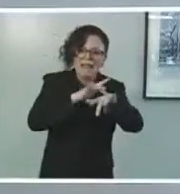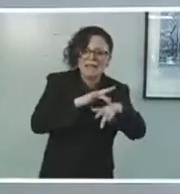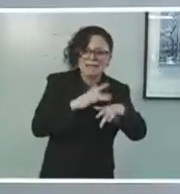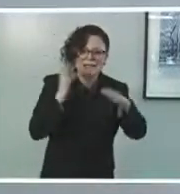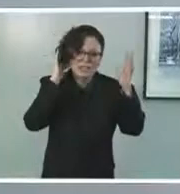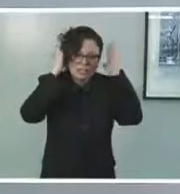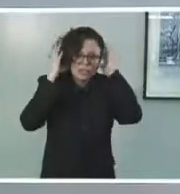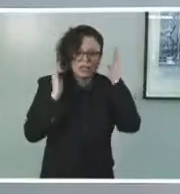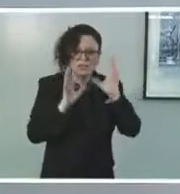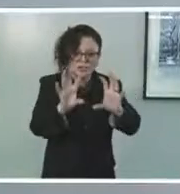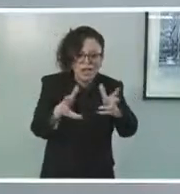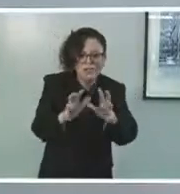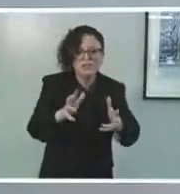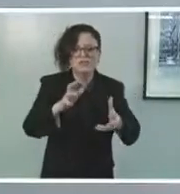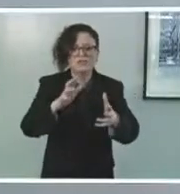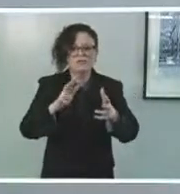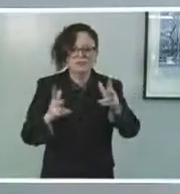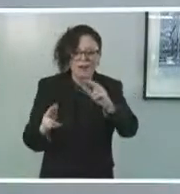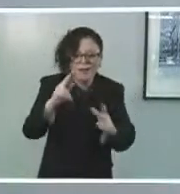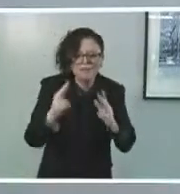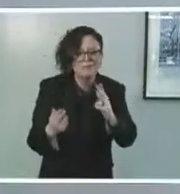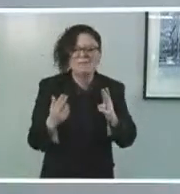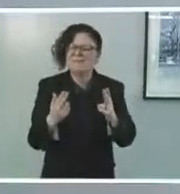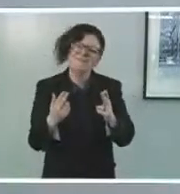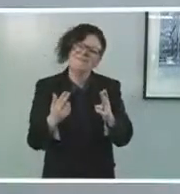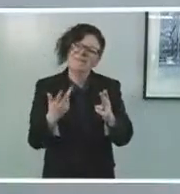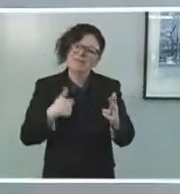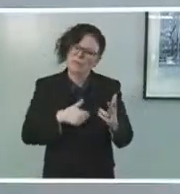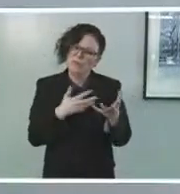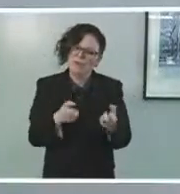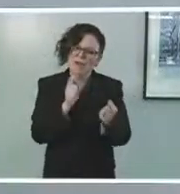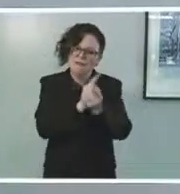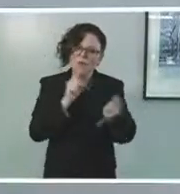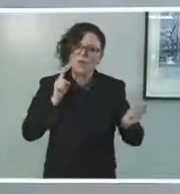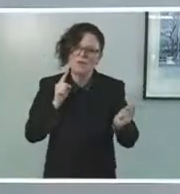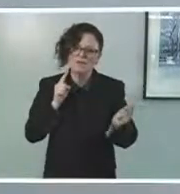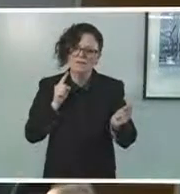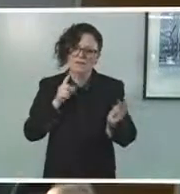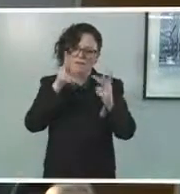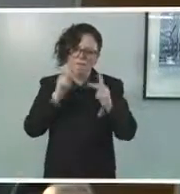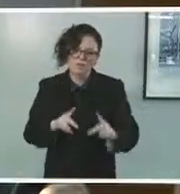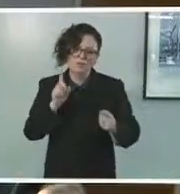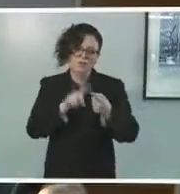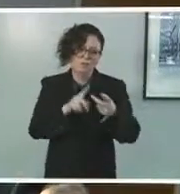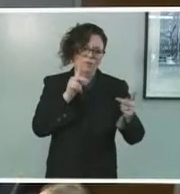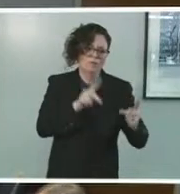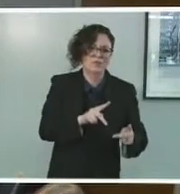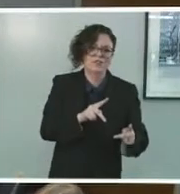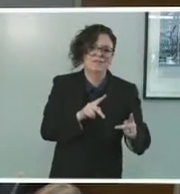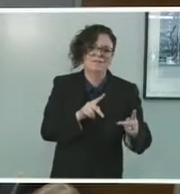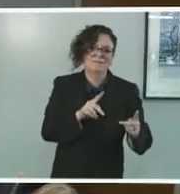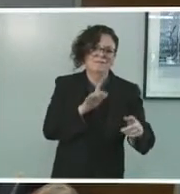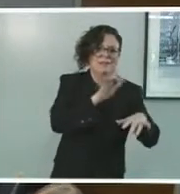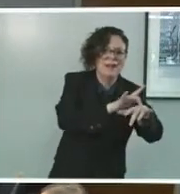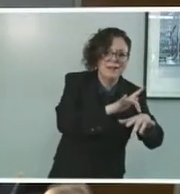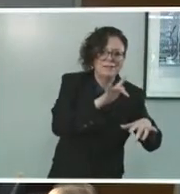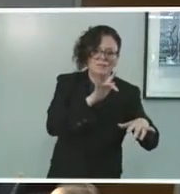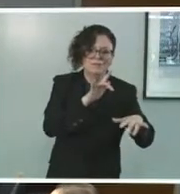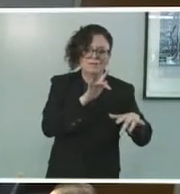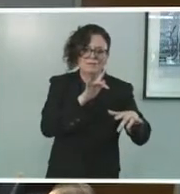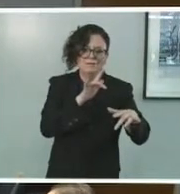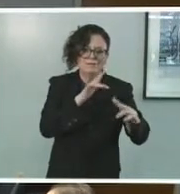that's what we're trying to avoid here. So unfortunately, hair salons are going to be prohibited. And I would think also in that category then are